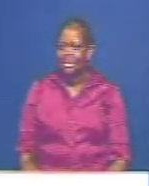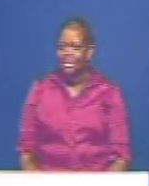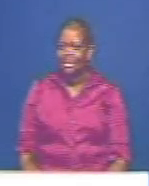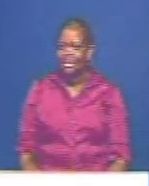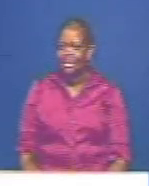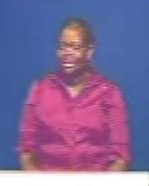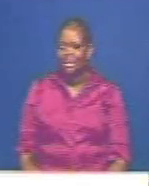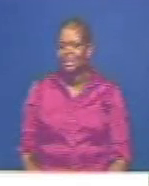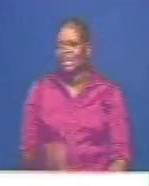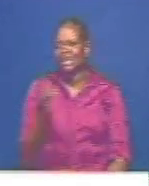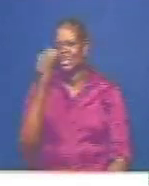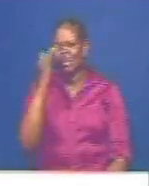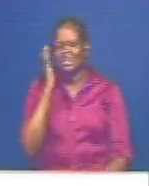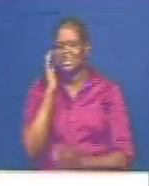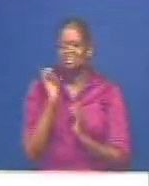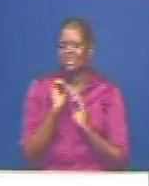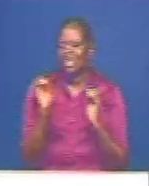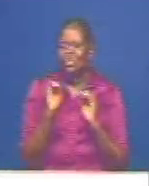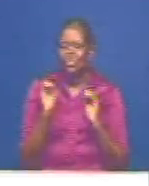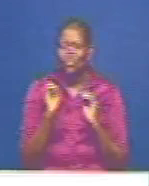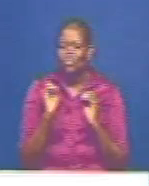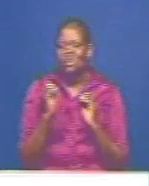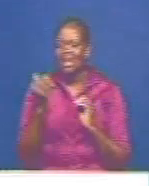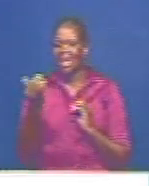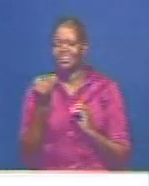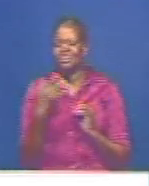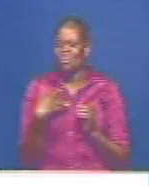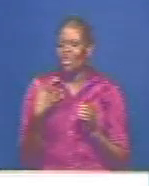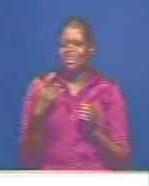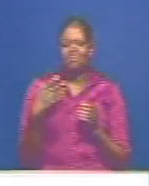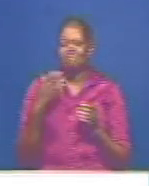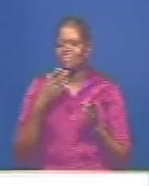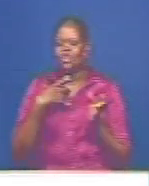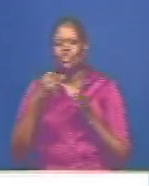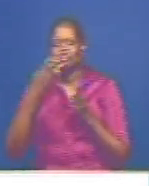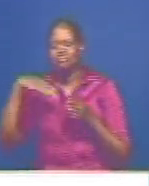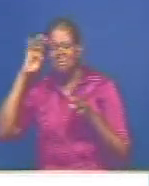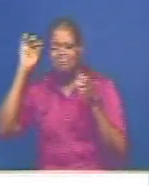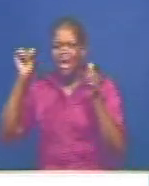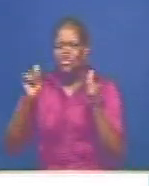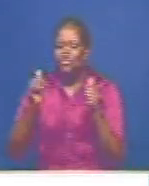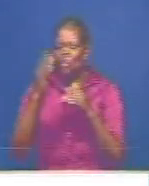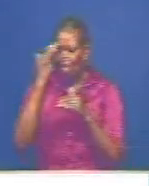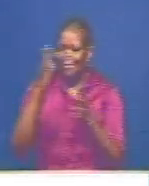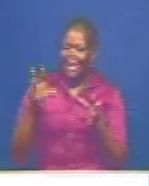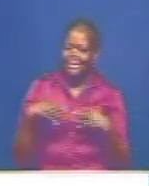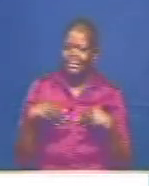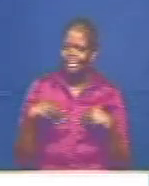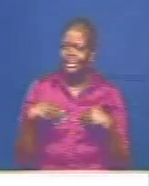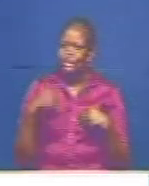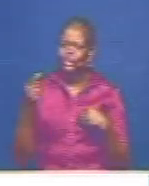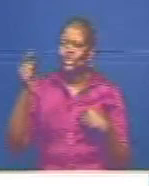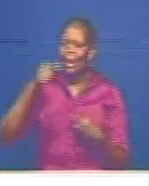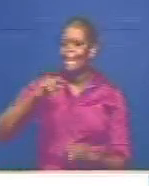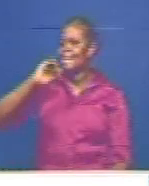usiniulize mbona silale, niulize mbona siko Brazil Rio, niliitikia wito. Kuja mlima